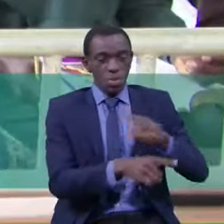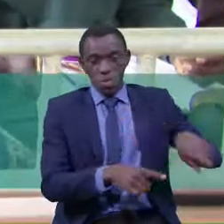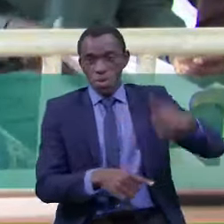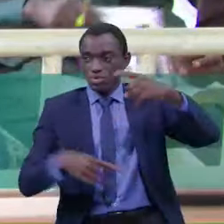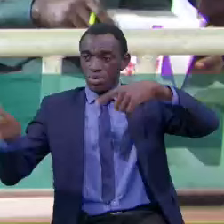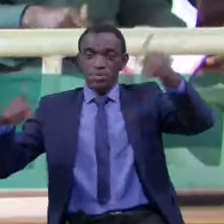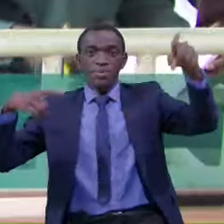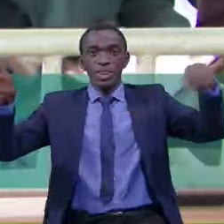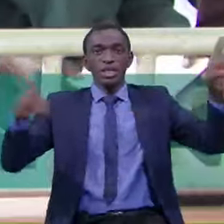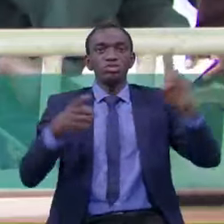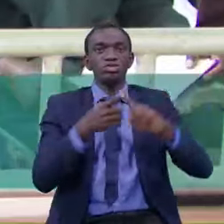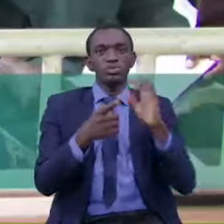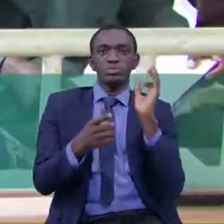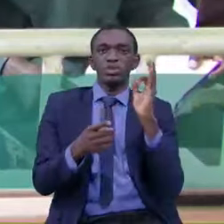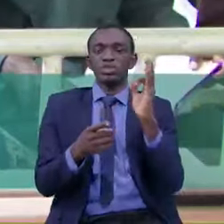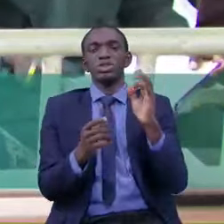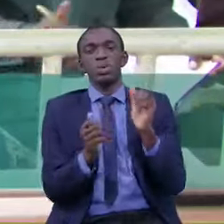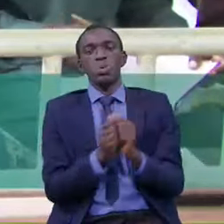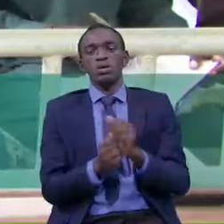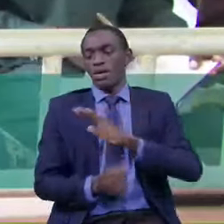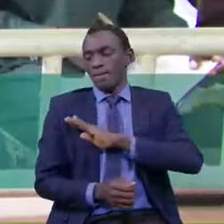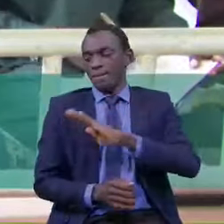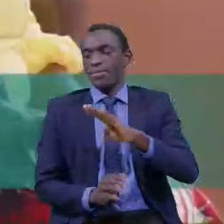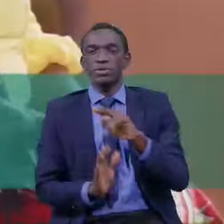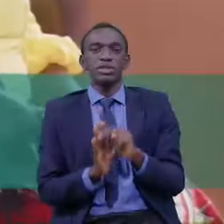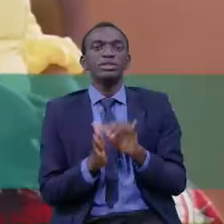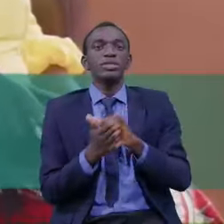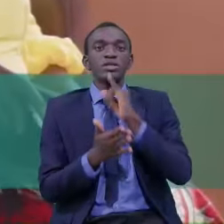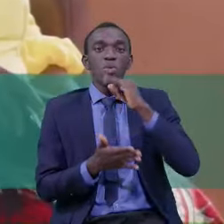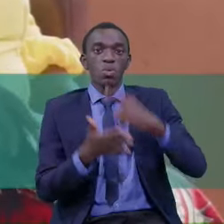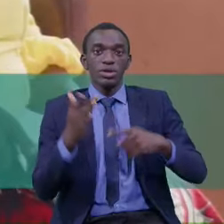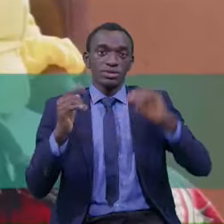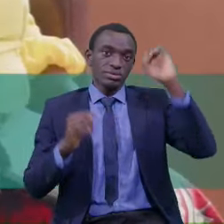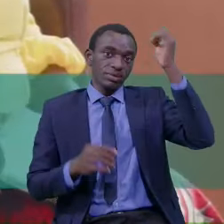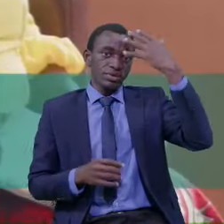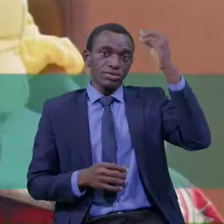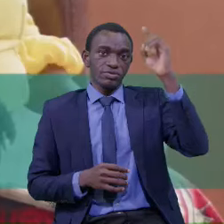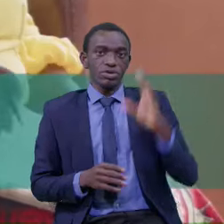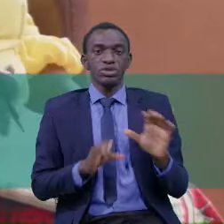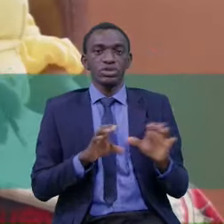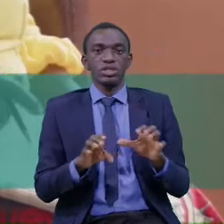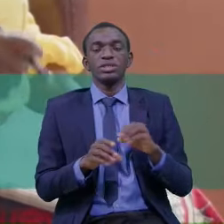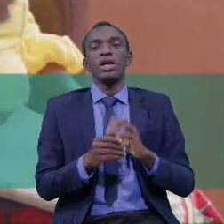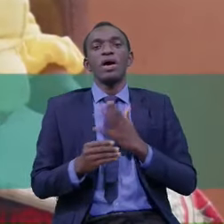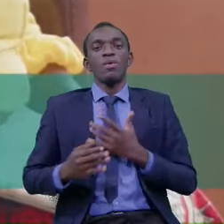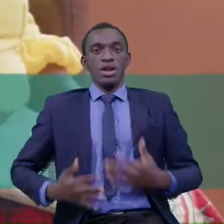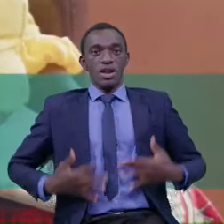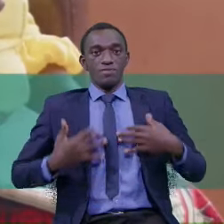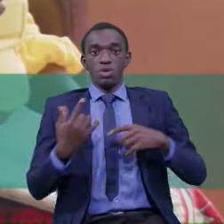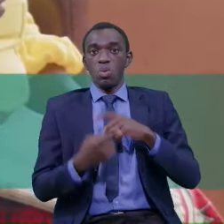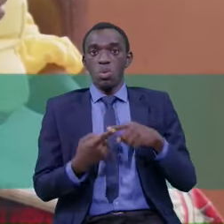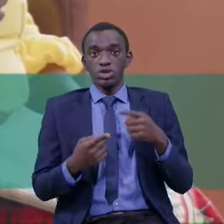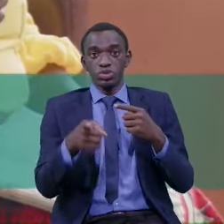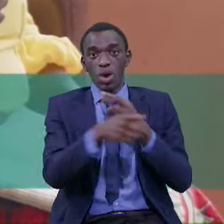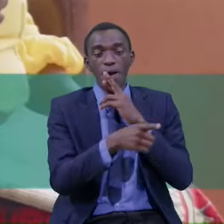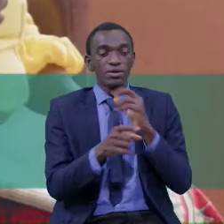with boldness. That's what the grace of God does in our lives. Where you are timid, he gives you fearlessness.